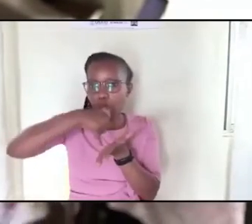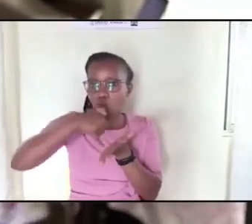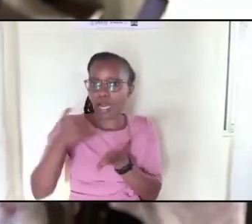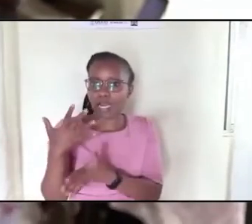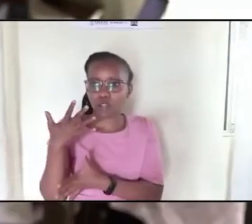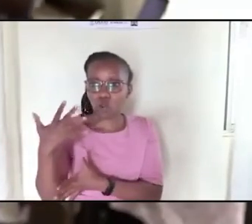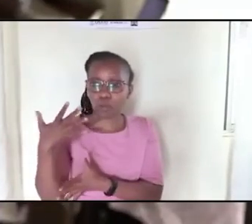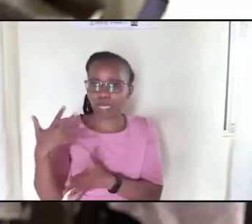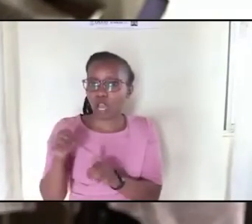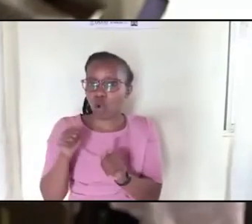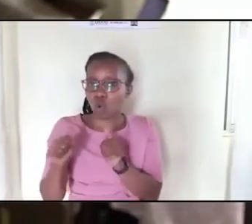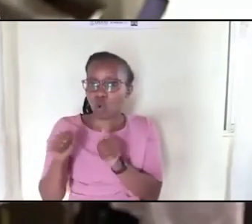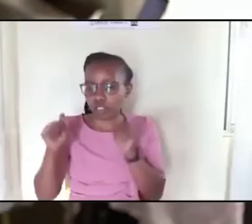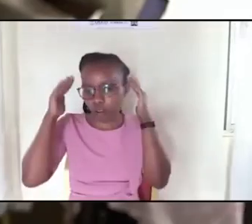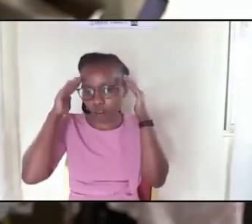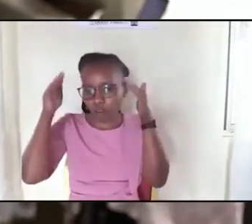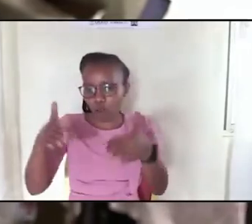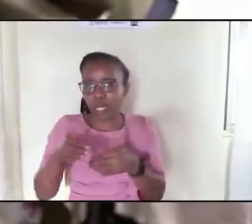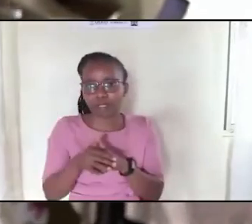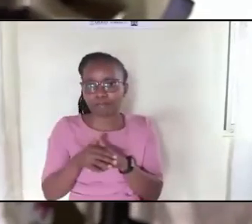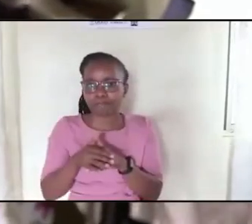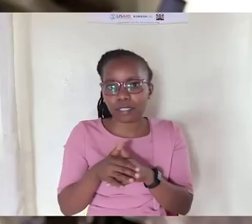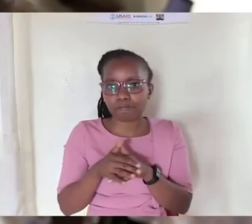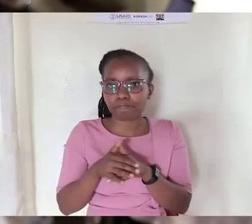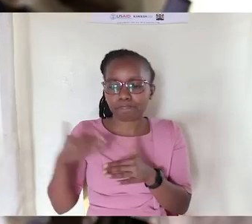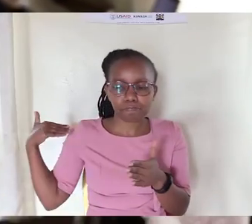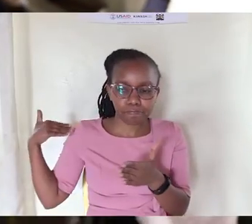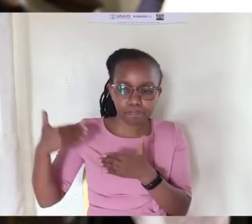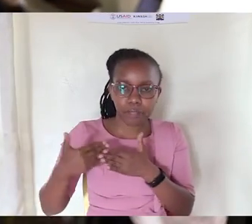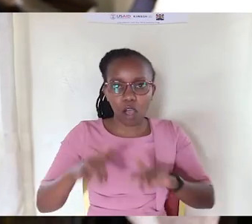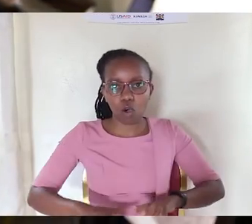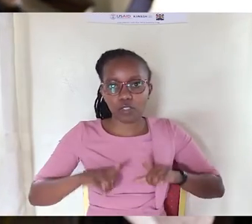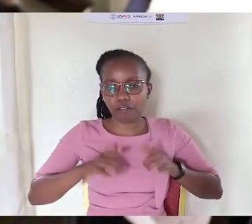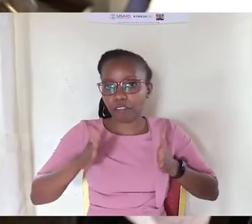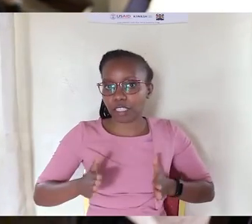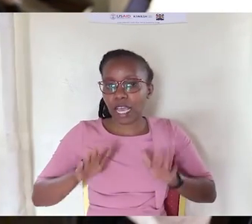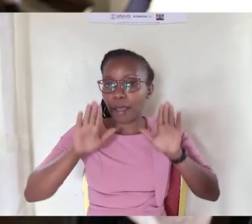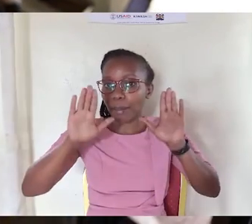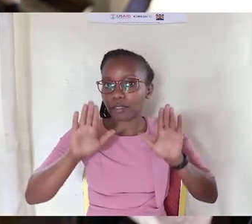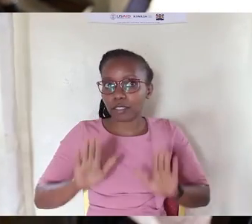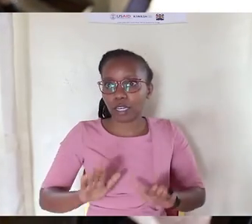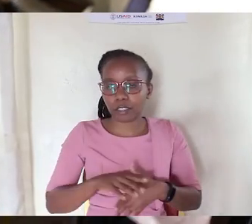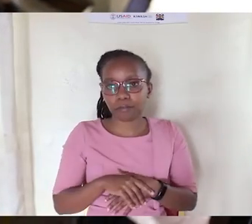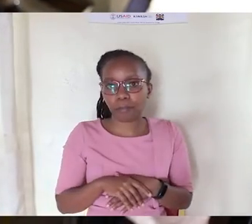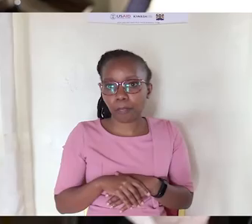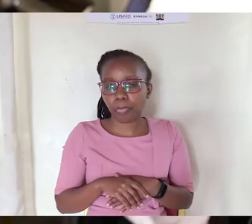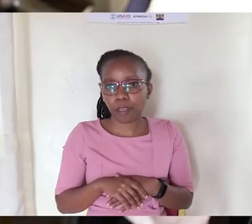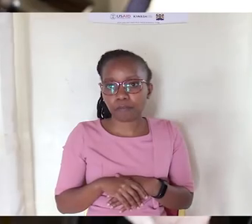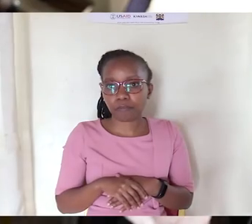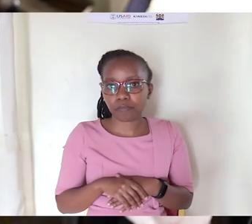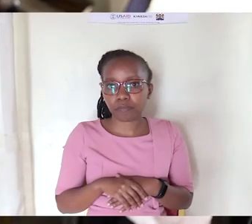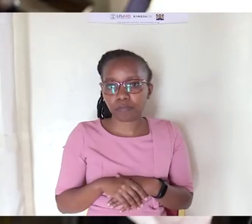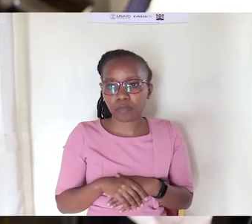document that actually captures the journeys of survivors. So important. Rarely read, rarely spoken,